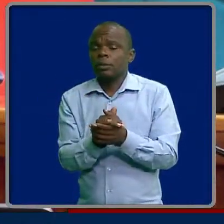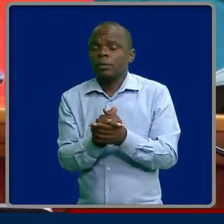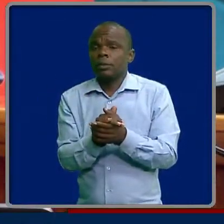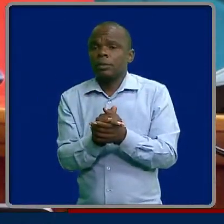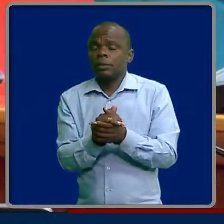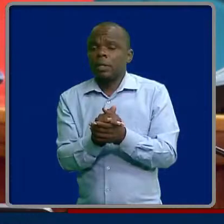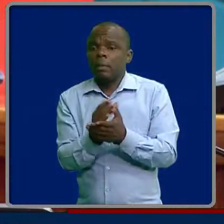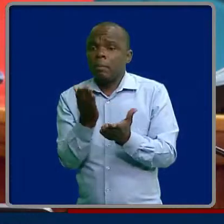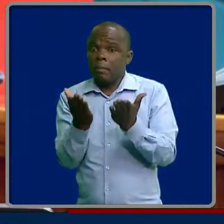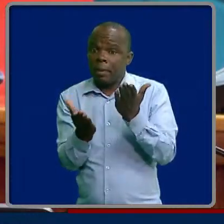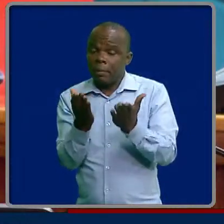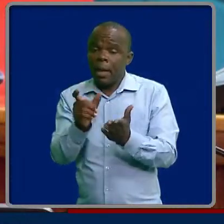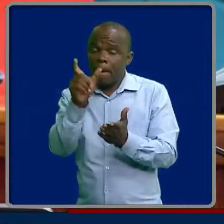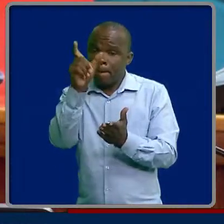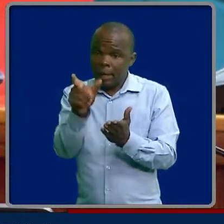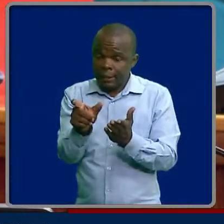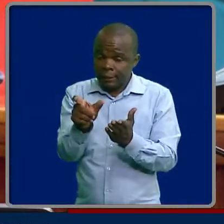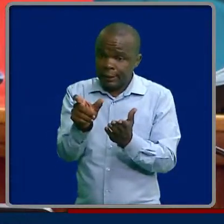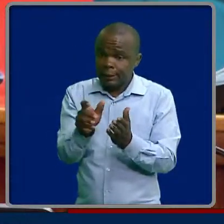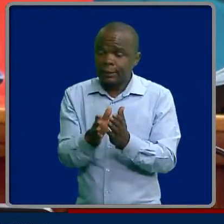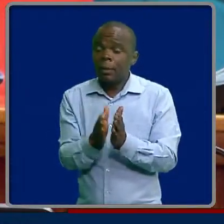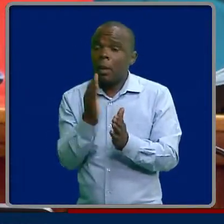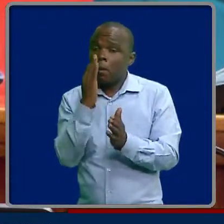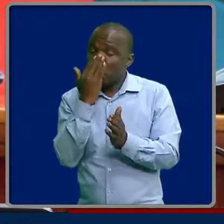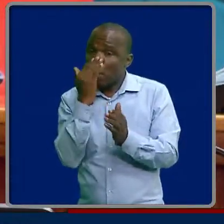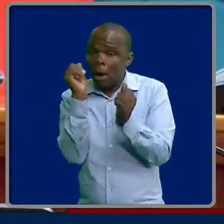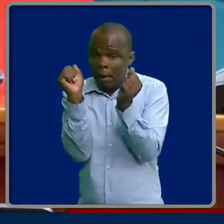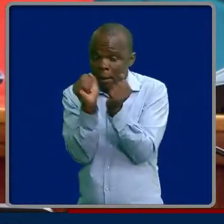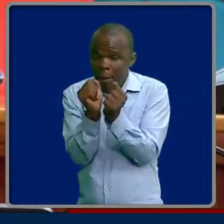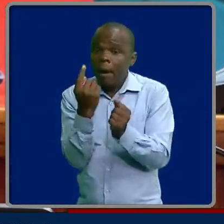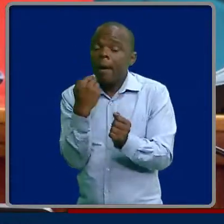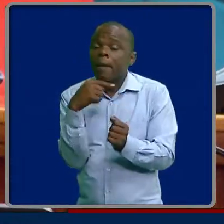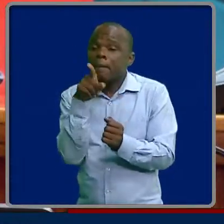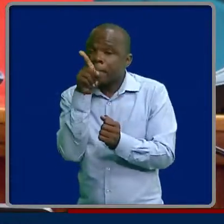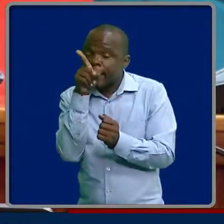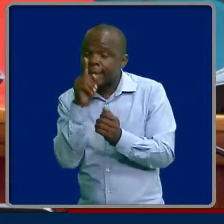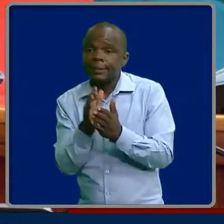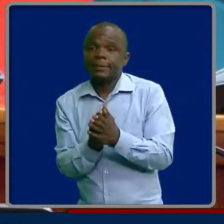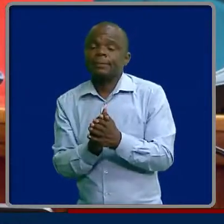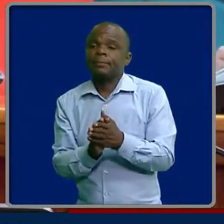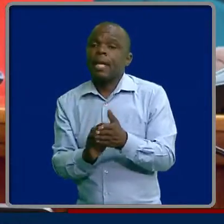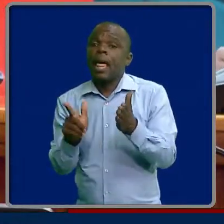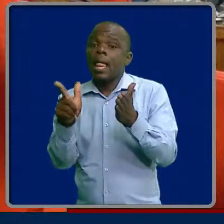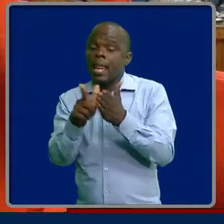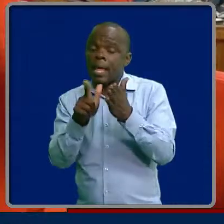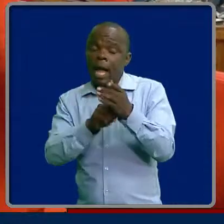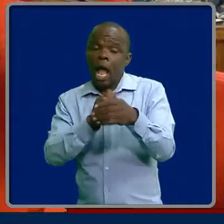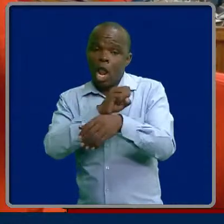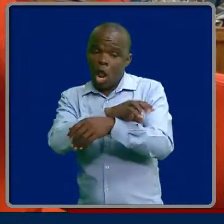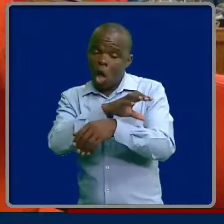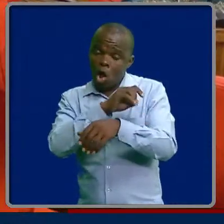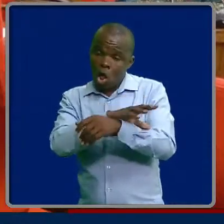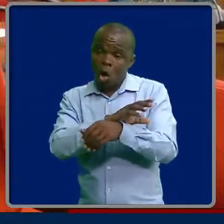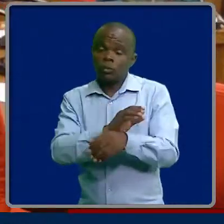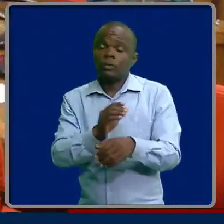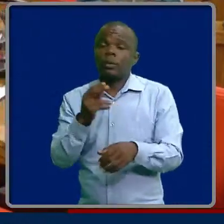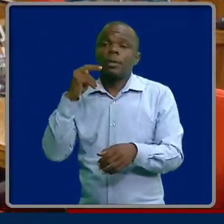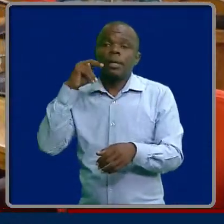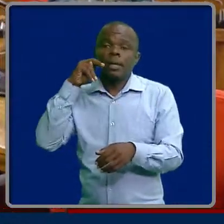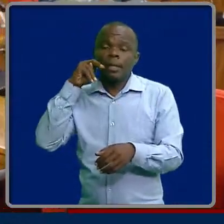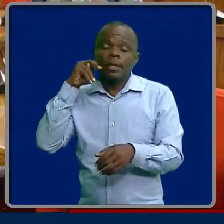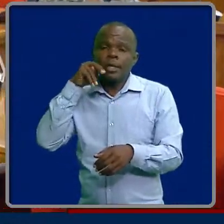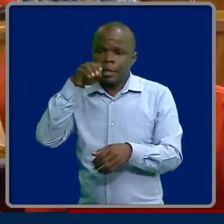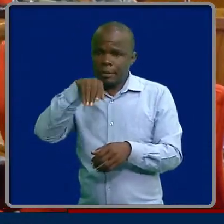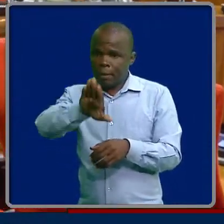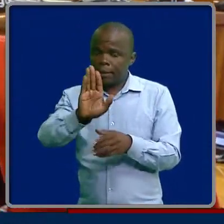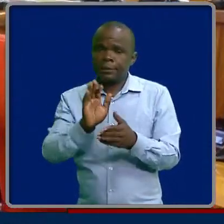ngale presumption phela ye innocence nje. Makakula further says that Eswatini is a signatory to various international laws and the